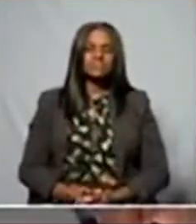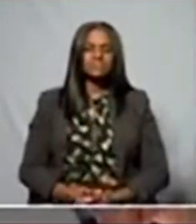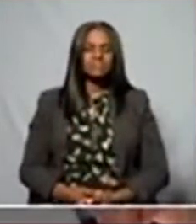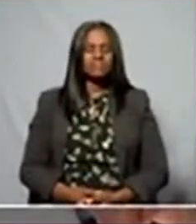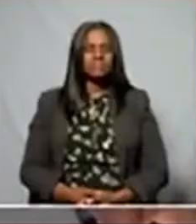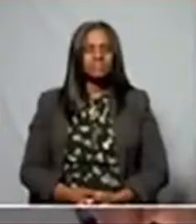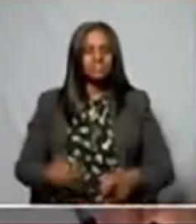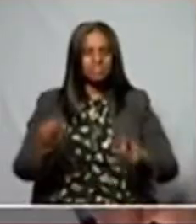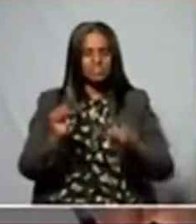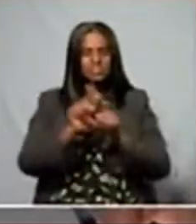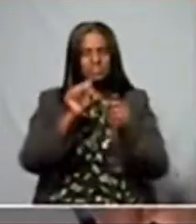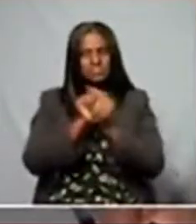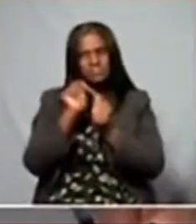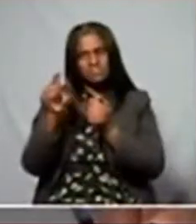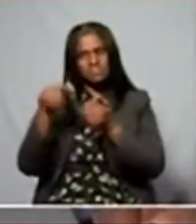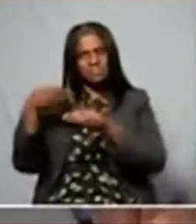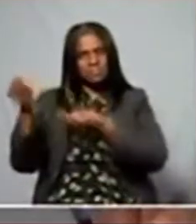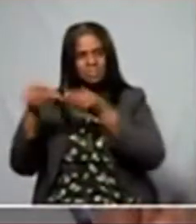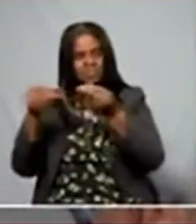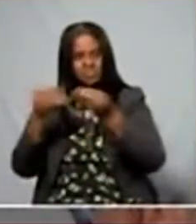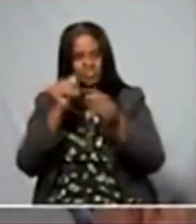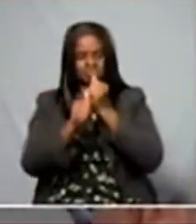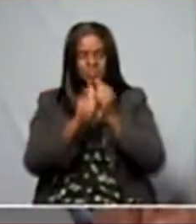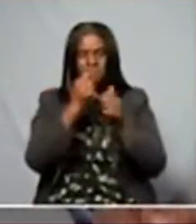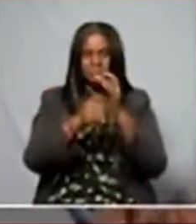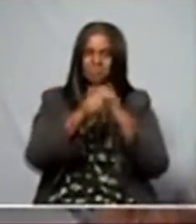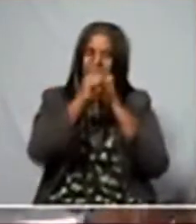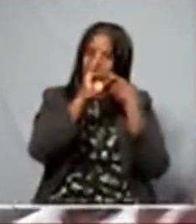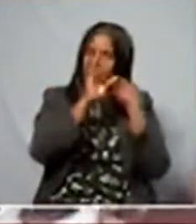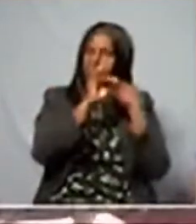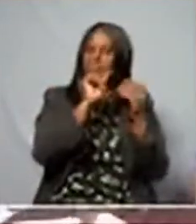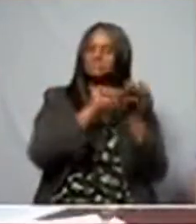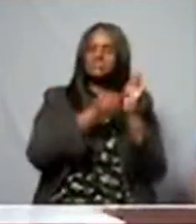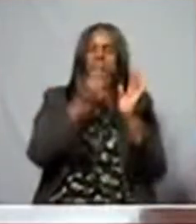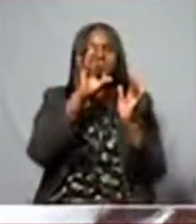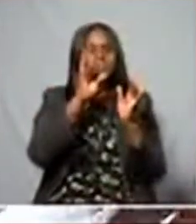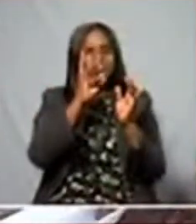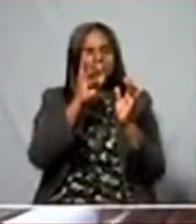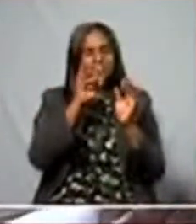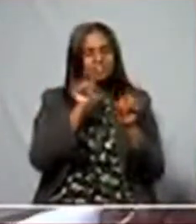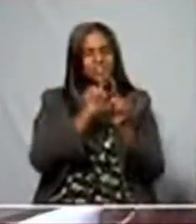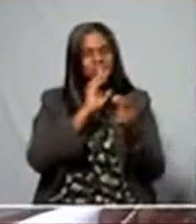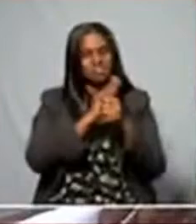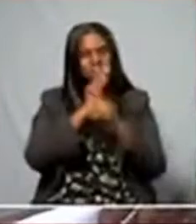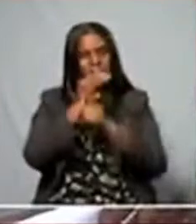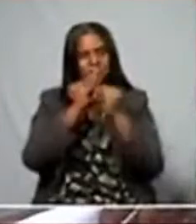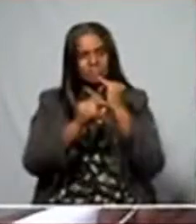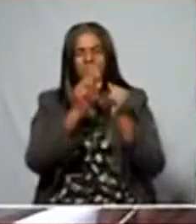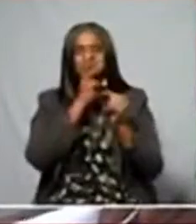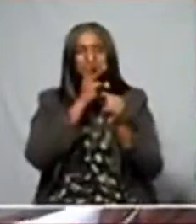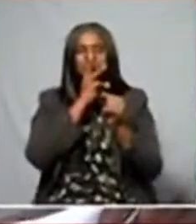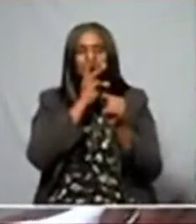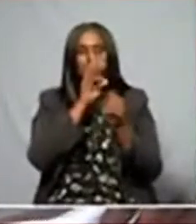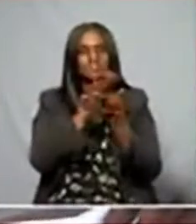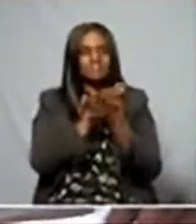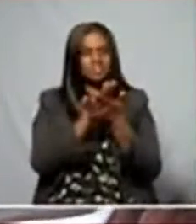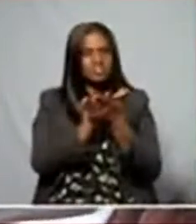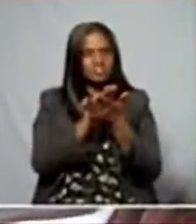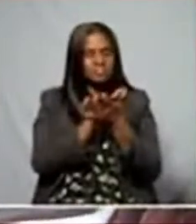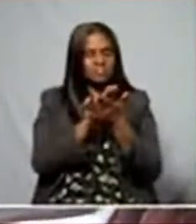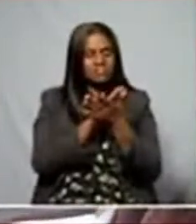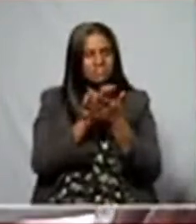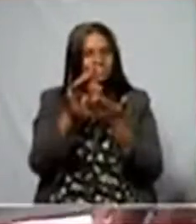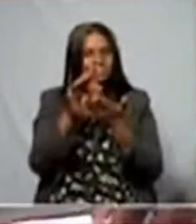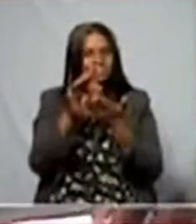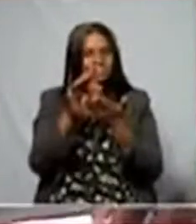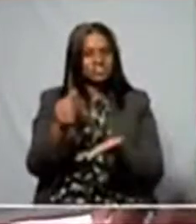against that the expenditure is, which is 17.6, isn't it? Then the following one is the water supply and sanitation,